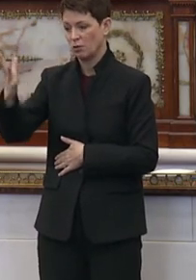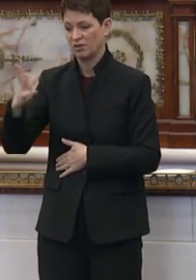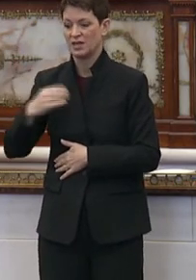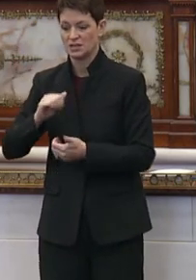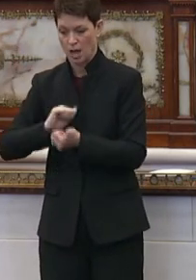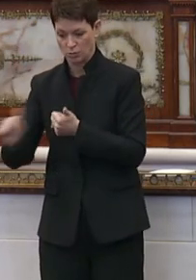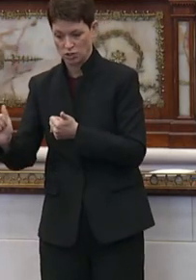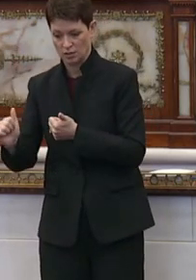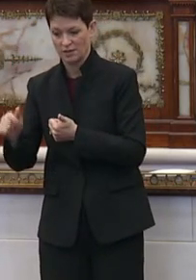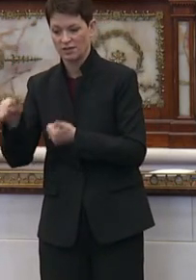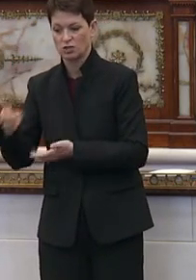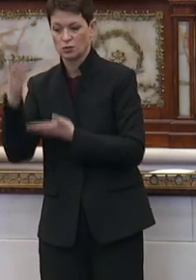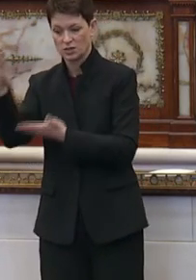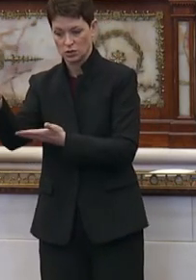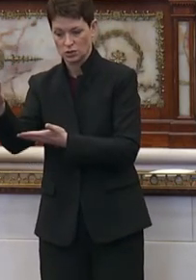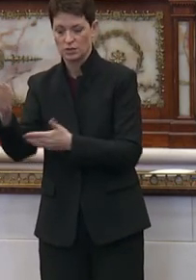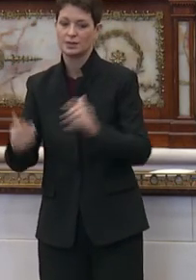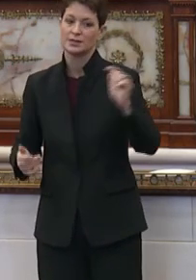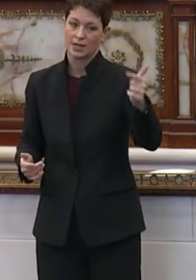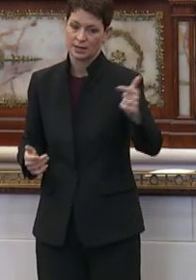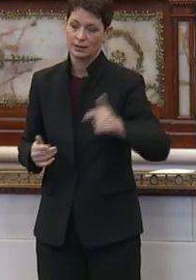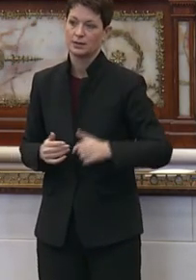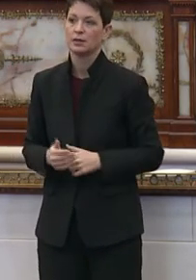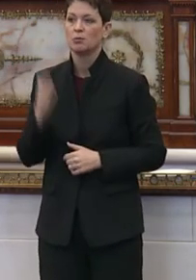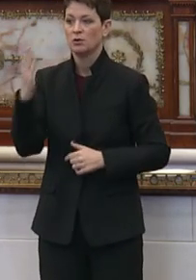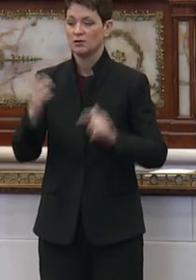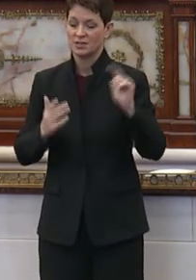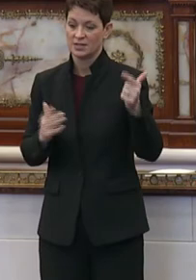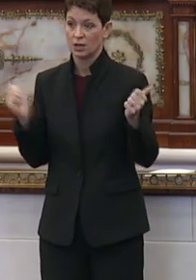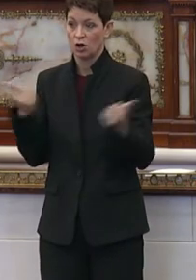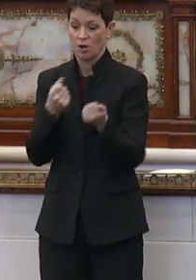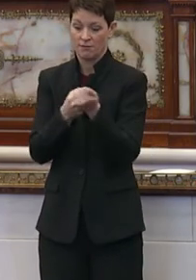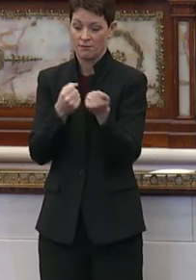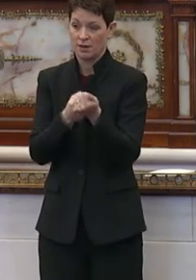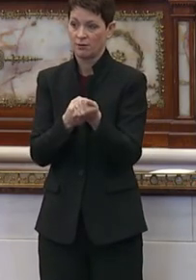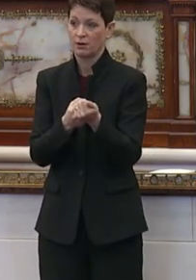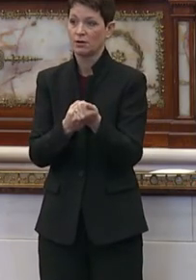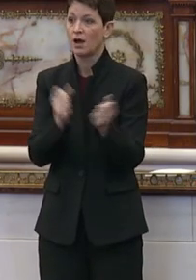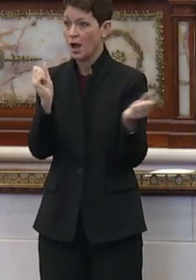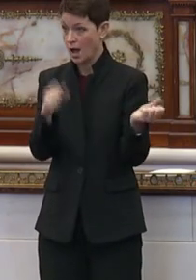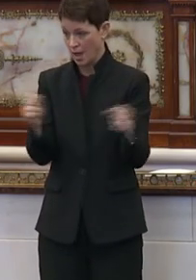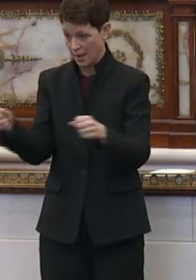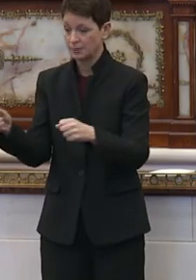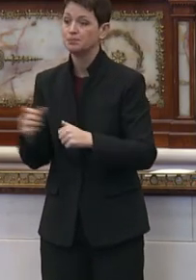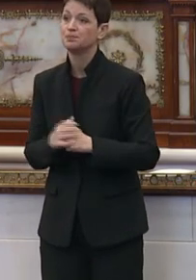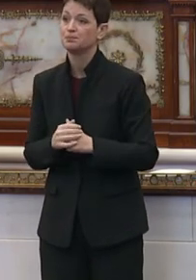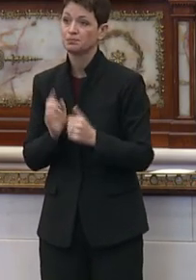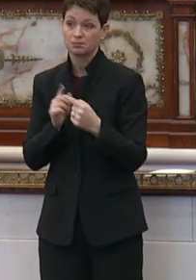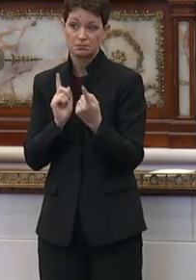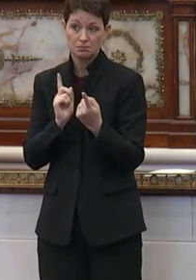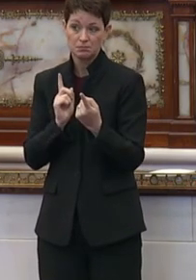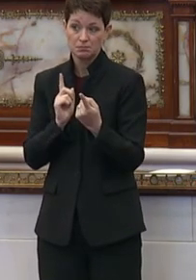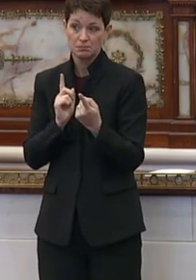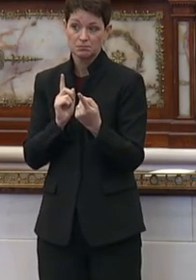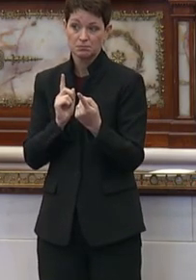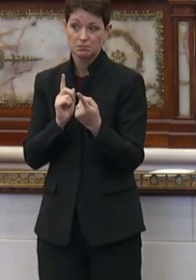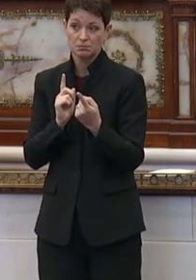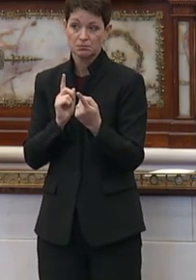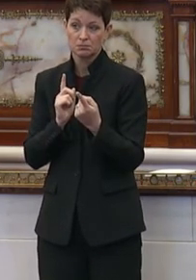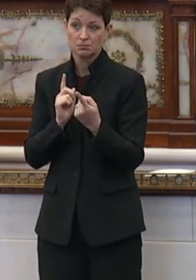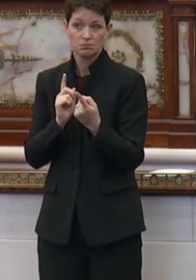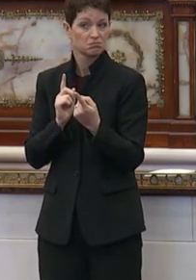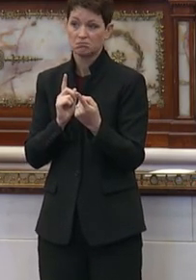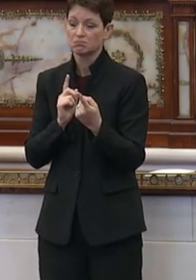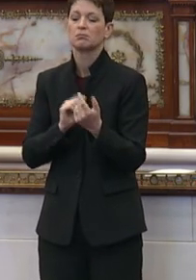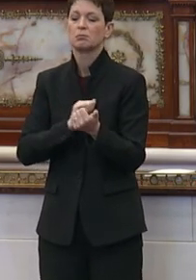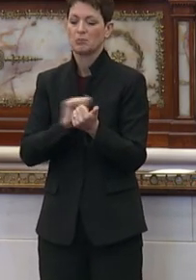for the adoption of the resolution. Second. It's been moved and properly second. All in favor indicate by saying aye. Aye. Aye.